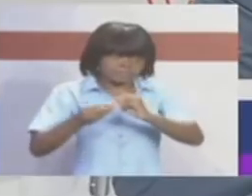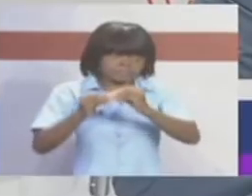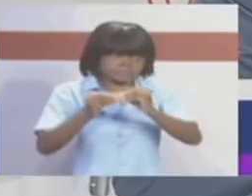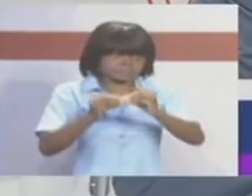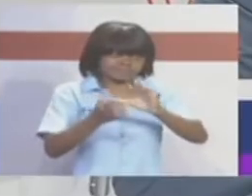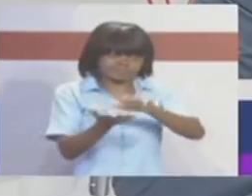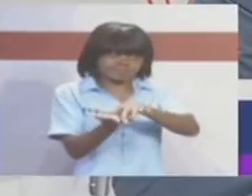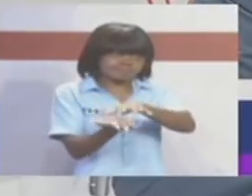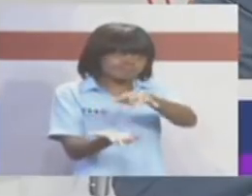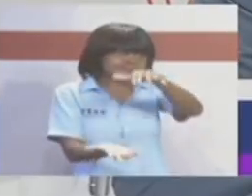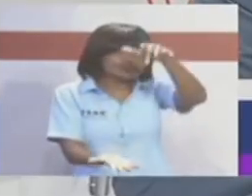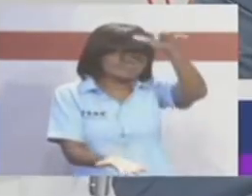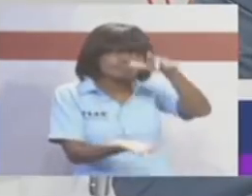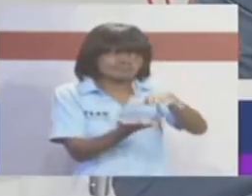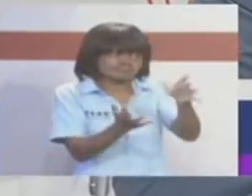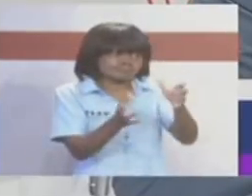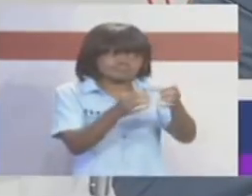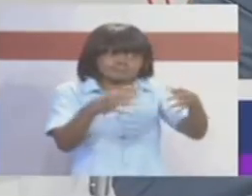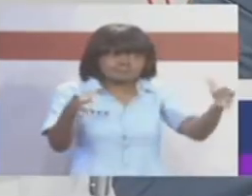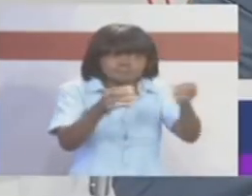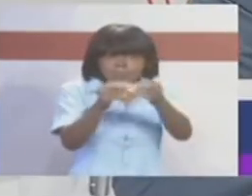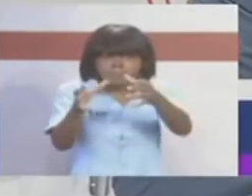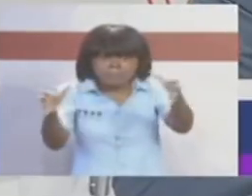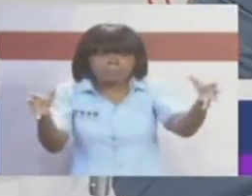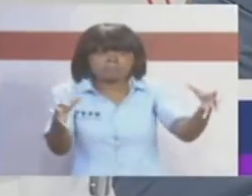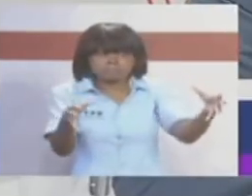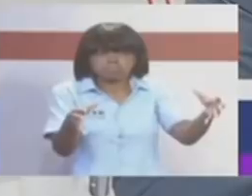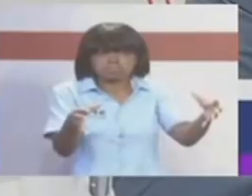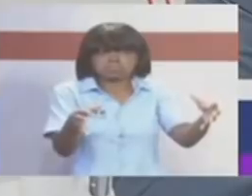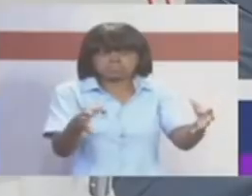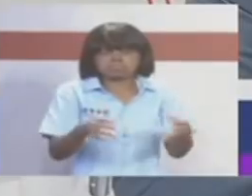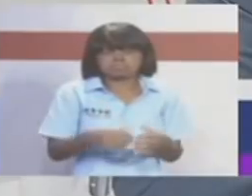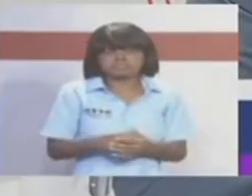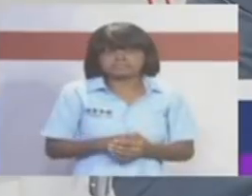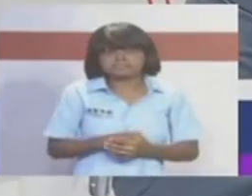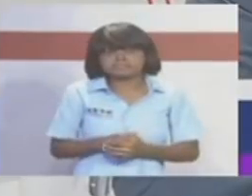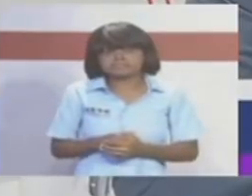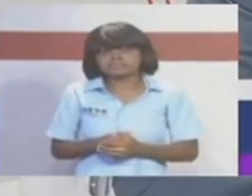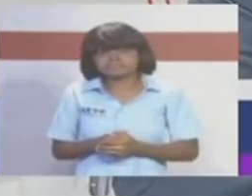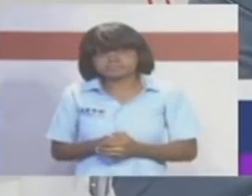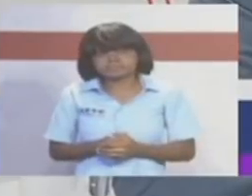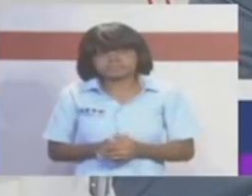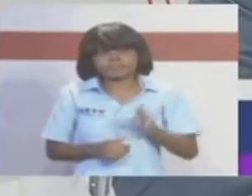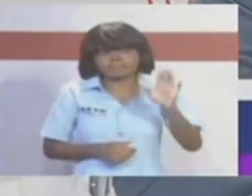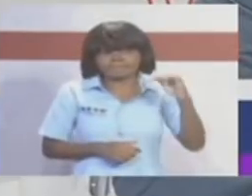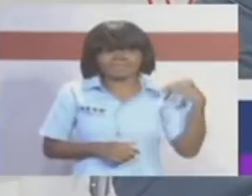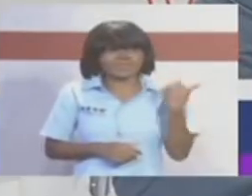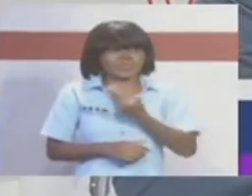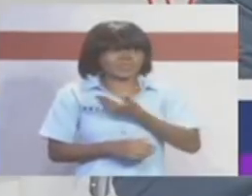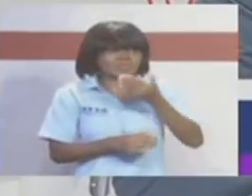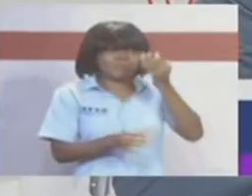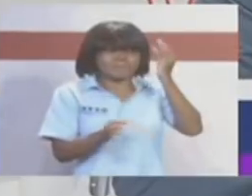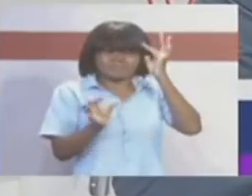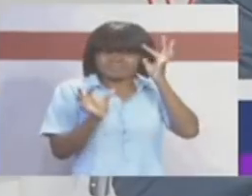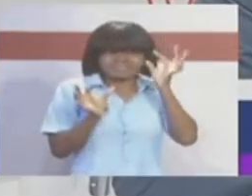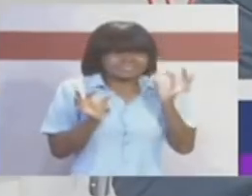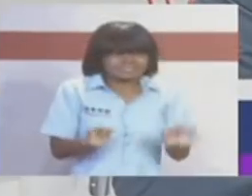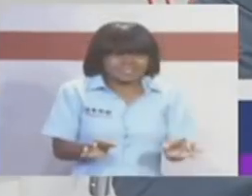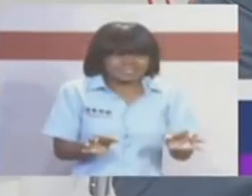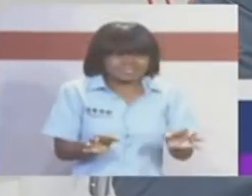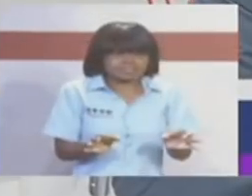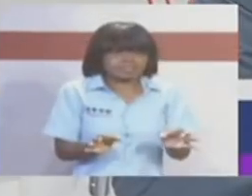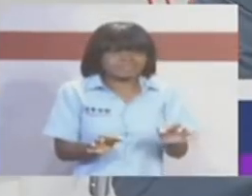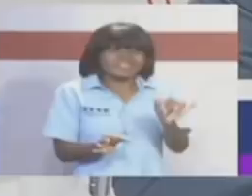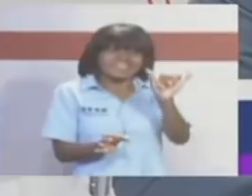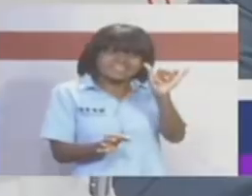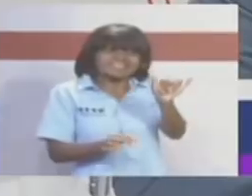incidents of clusters, etc. So it's going to be basically evidence-based, and the decisions, of course, will be made at the appropriate decision-making level. So it's going